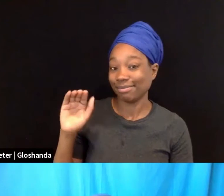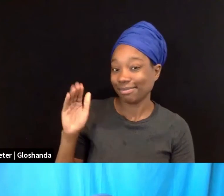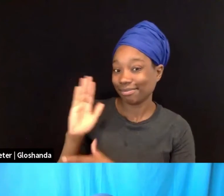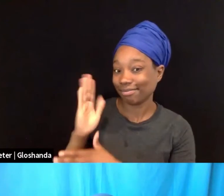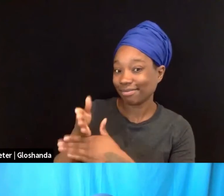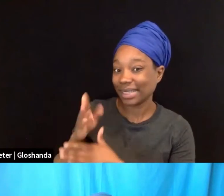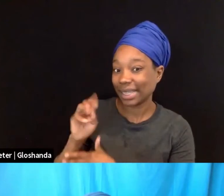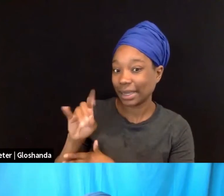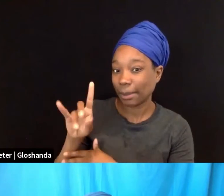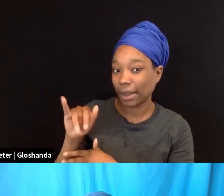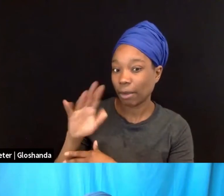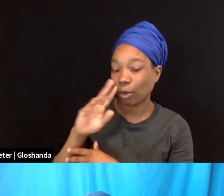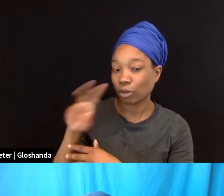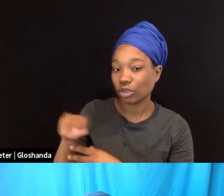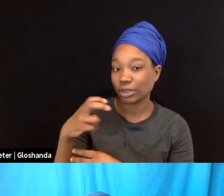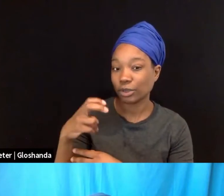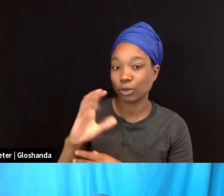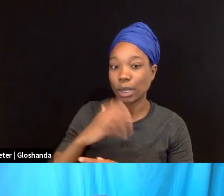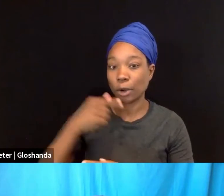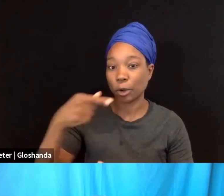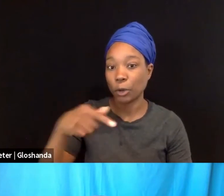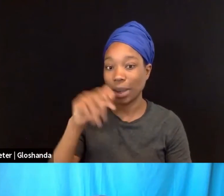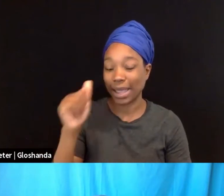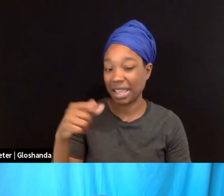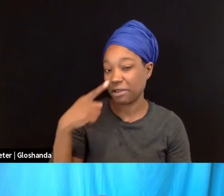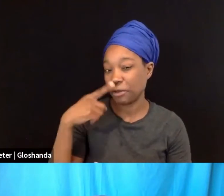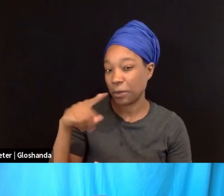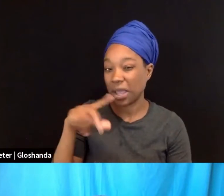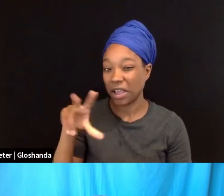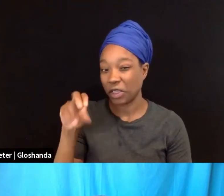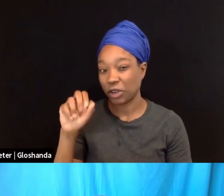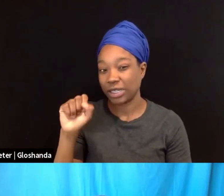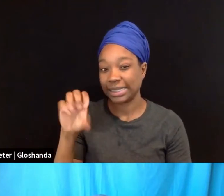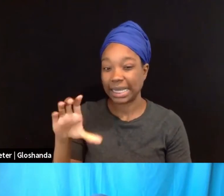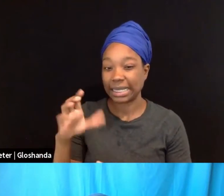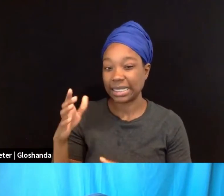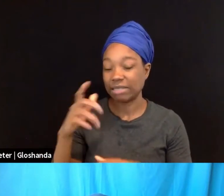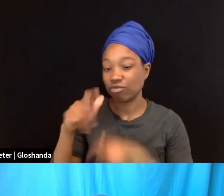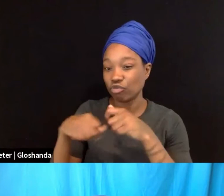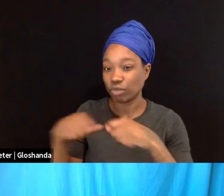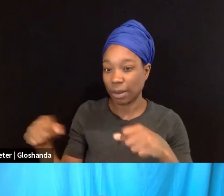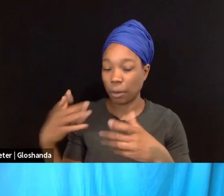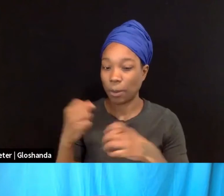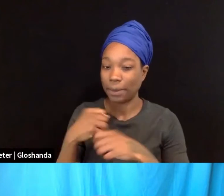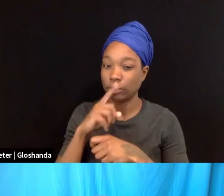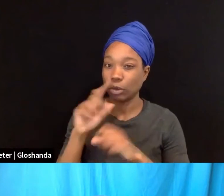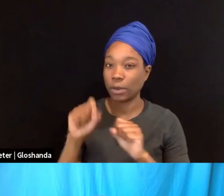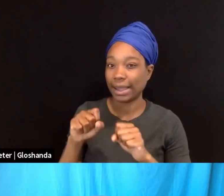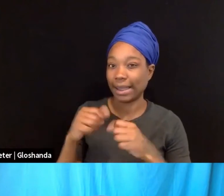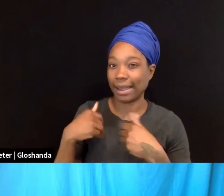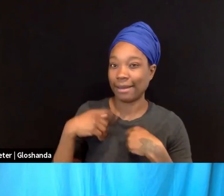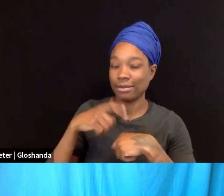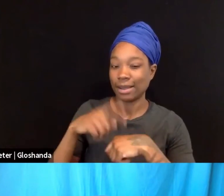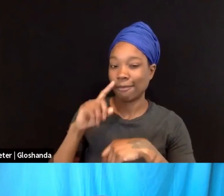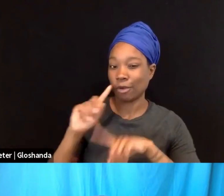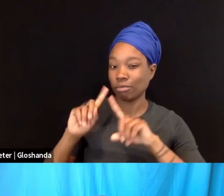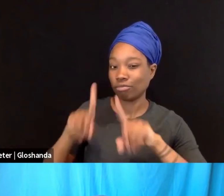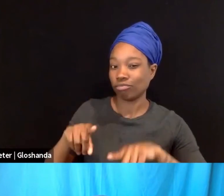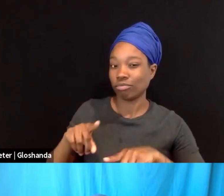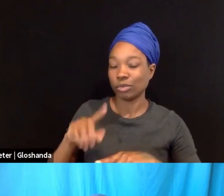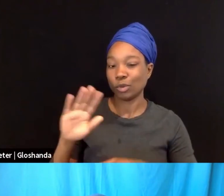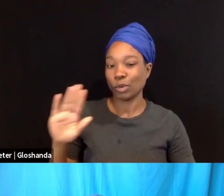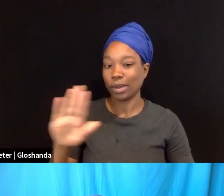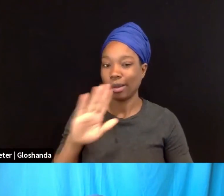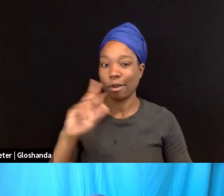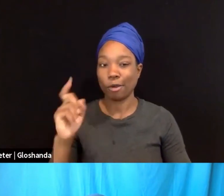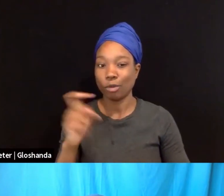up, that way we can make sure we get, we've got a lot of questions that are posing right now. I want to make sure we get those covered. Of course. So I'll